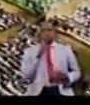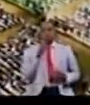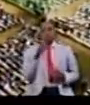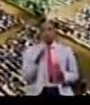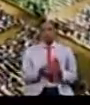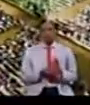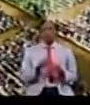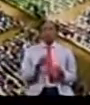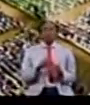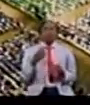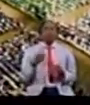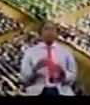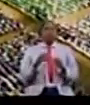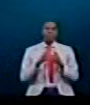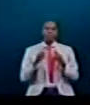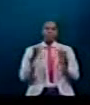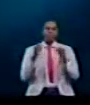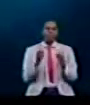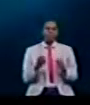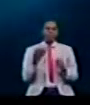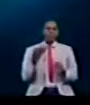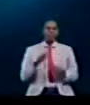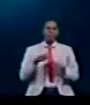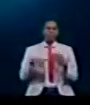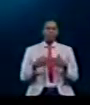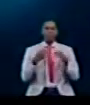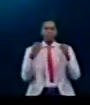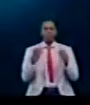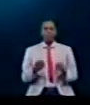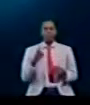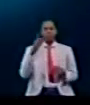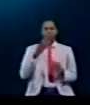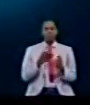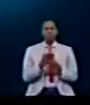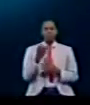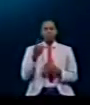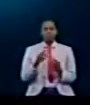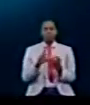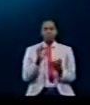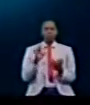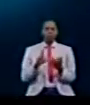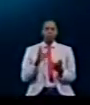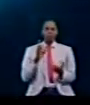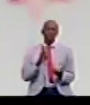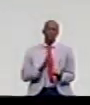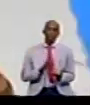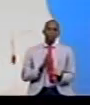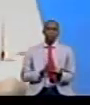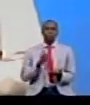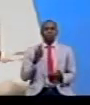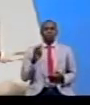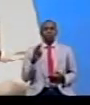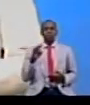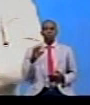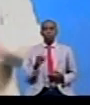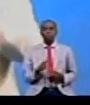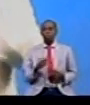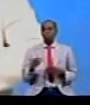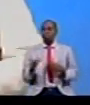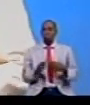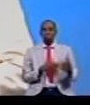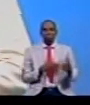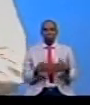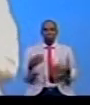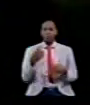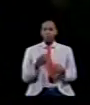brothers, some are doing you know, security work, you know, where they're giving them maybe 10,000, 15,000, come